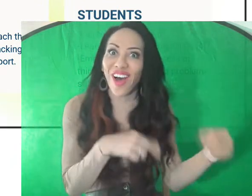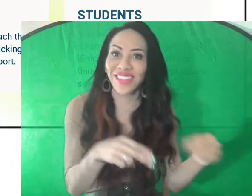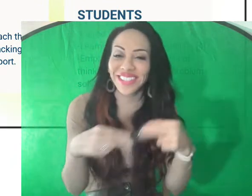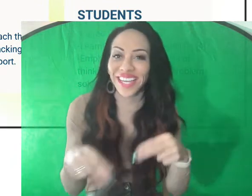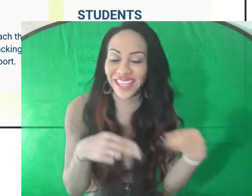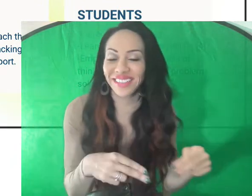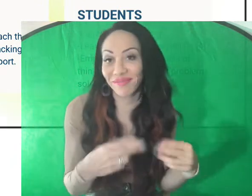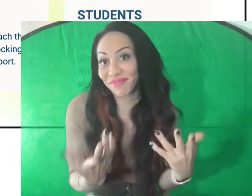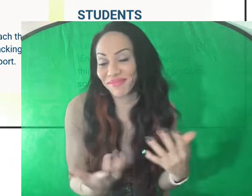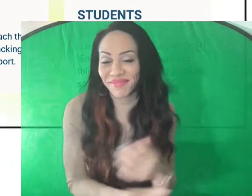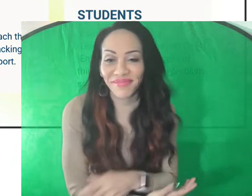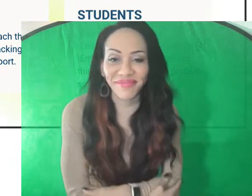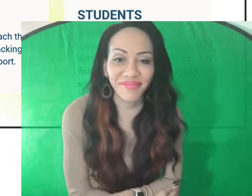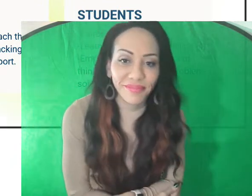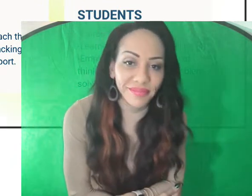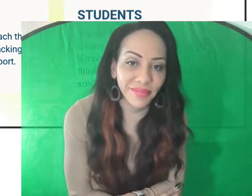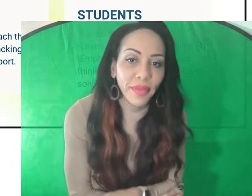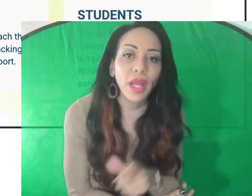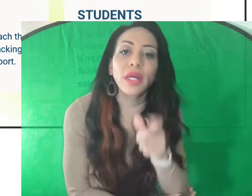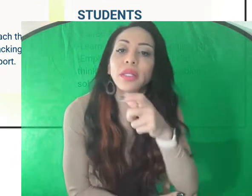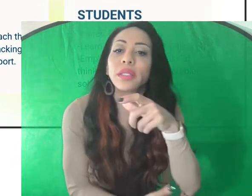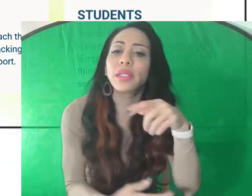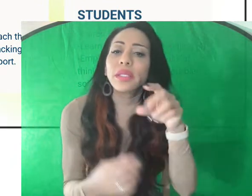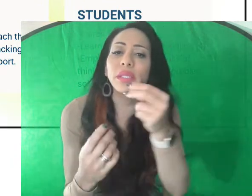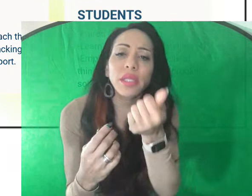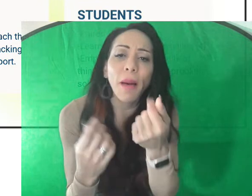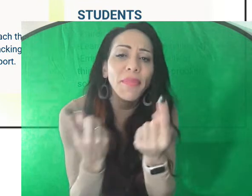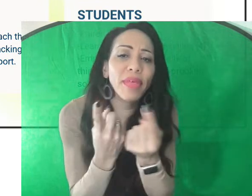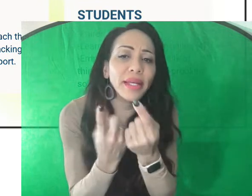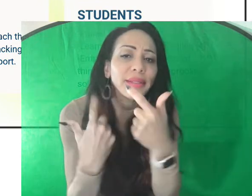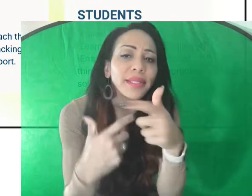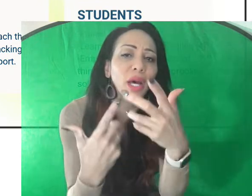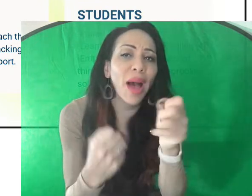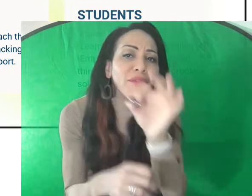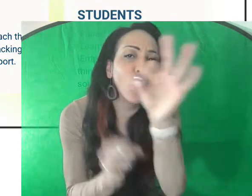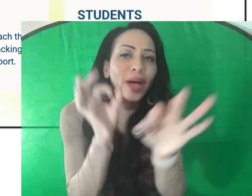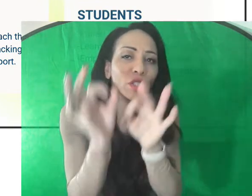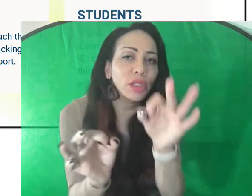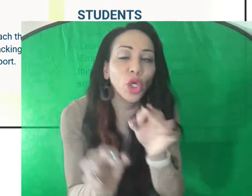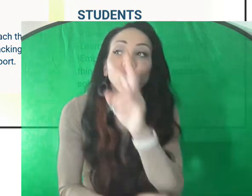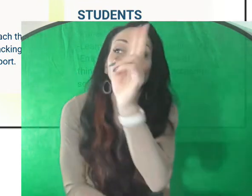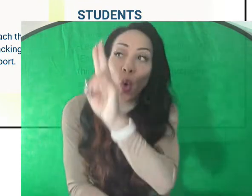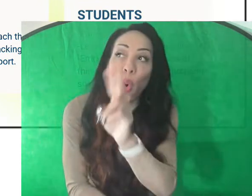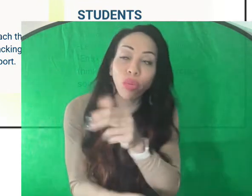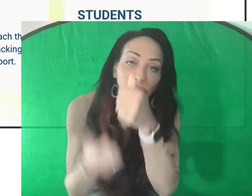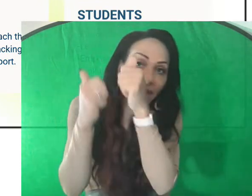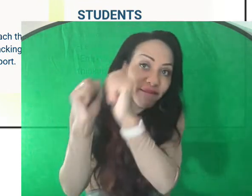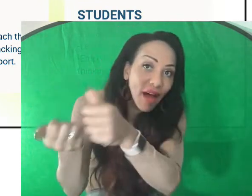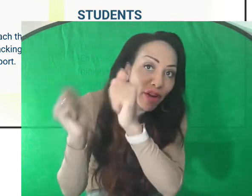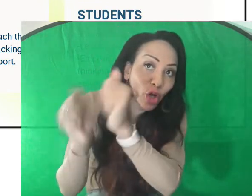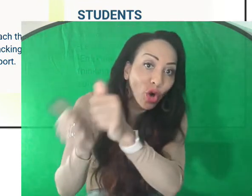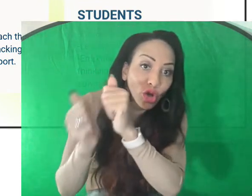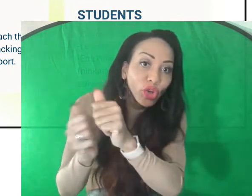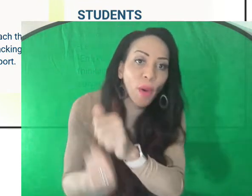So some things we still have questions about is, like, schools are doing a great job, but we wonder how we can spread this kind of way of learning a little